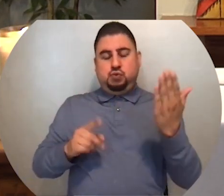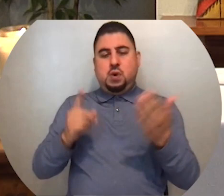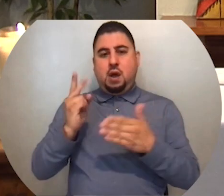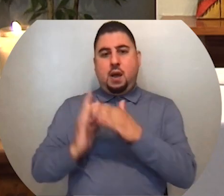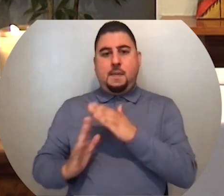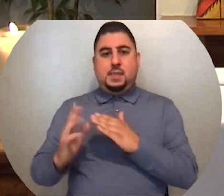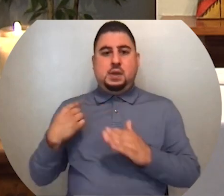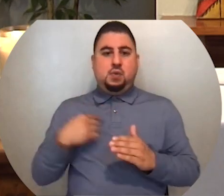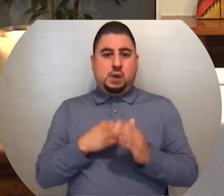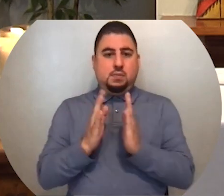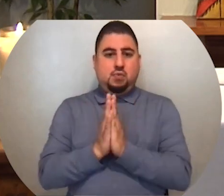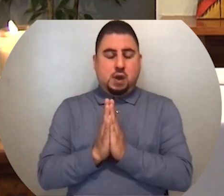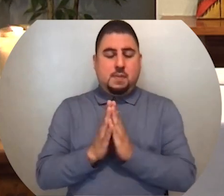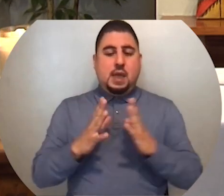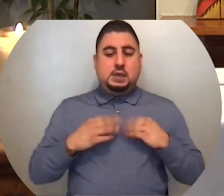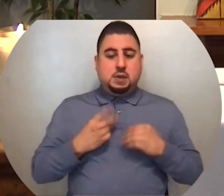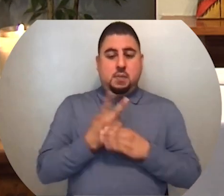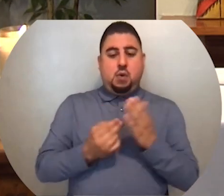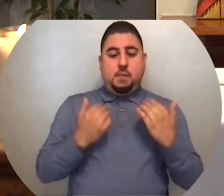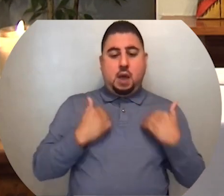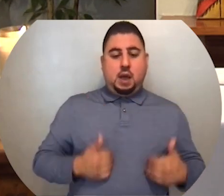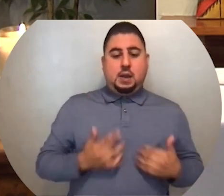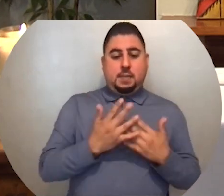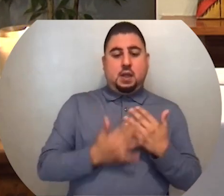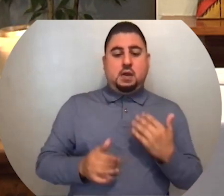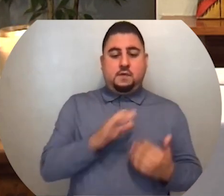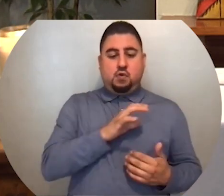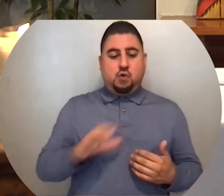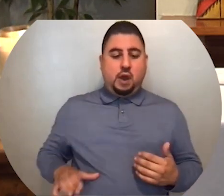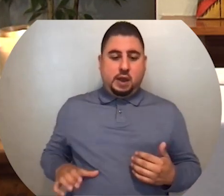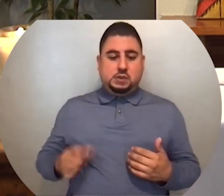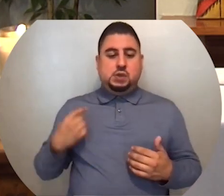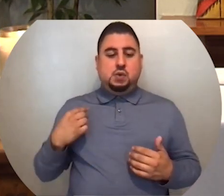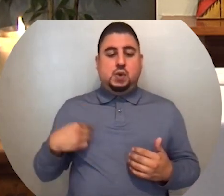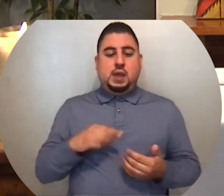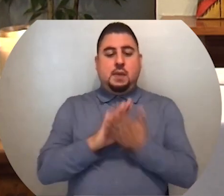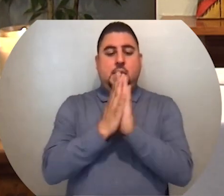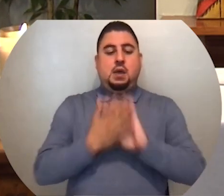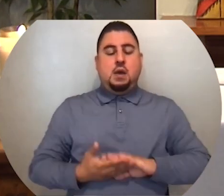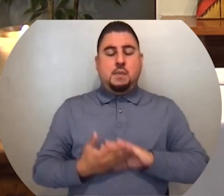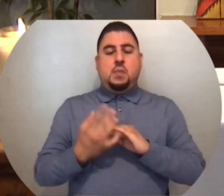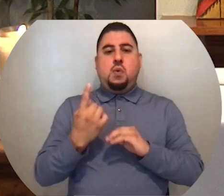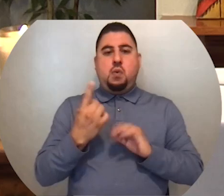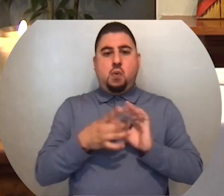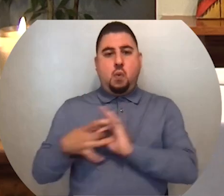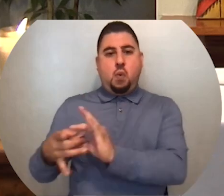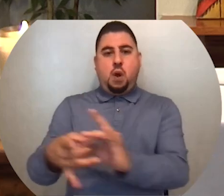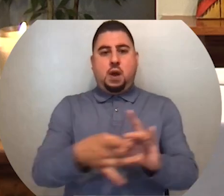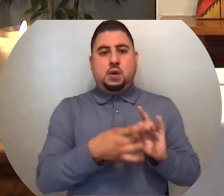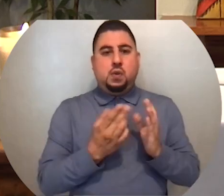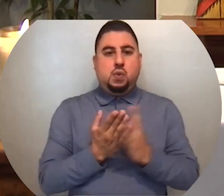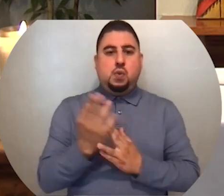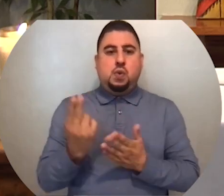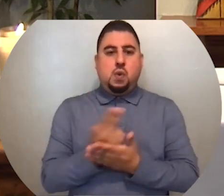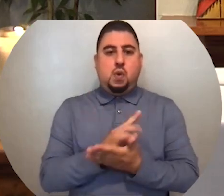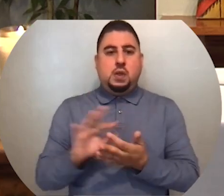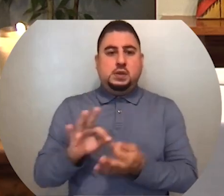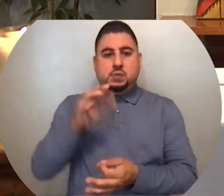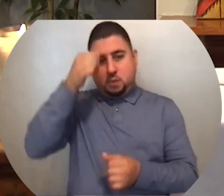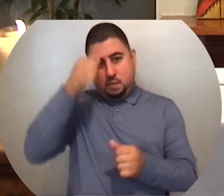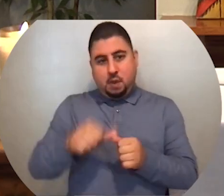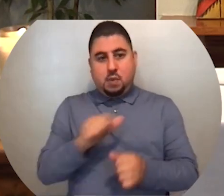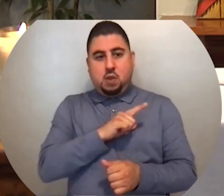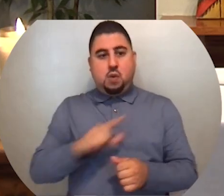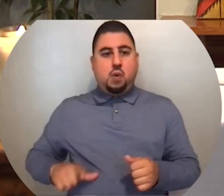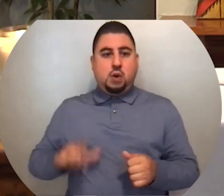Humbly we pray that, partaking of the body and blood of Christ, we may be gathered into one by the Holy Spirit. Remember,